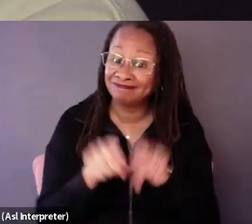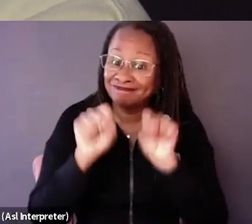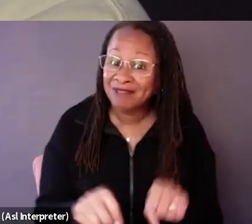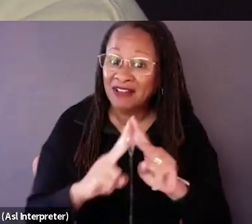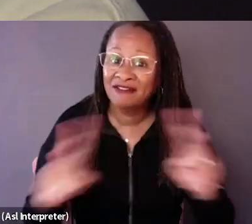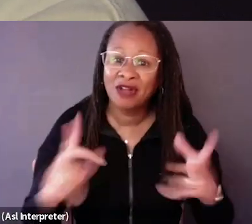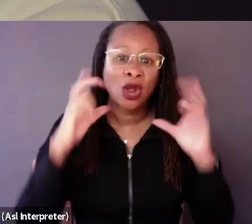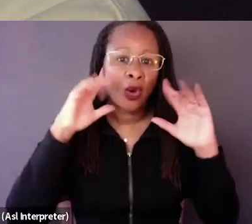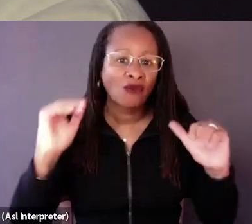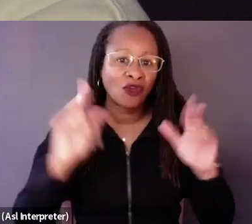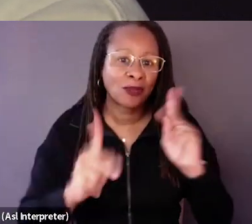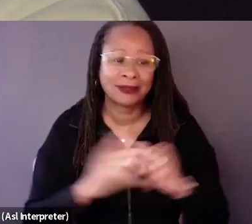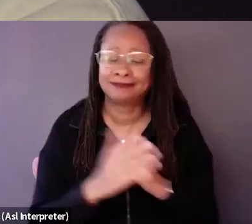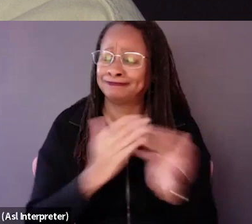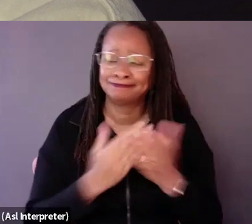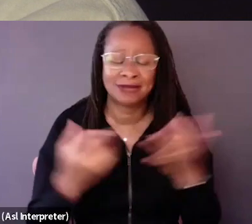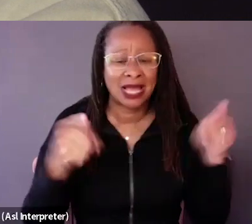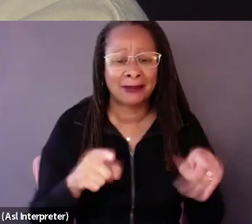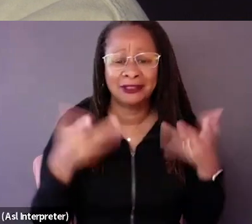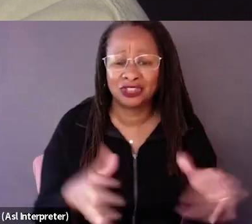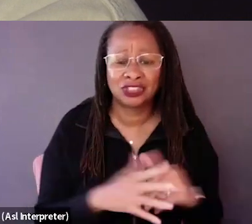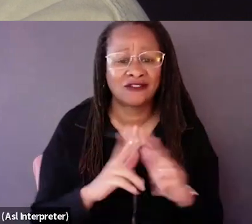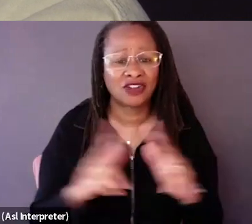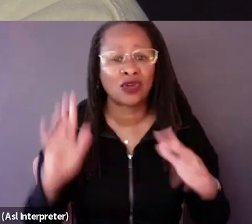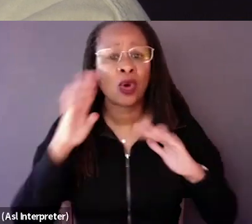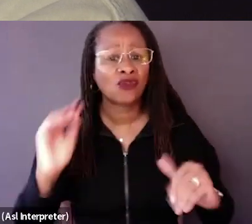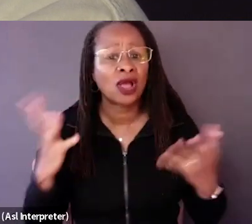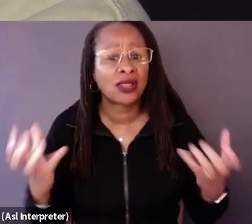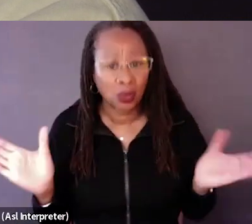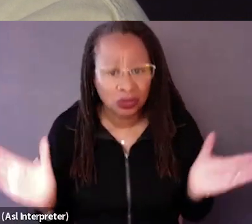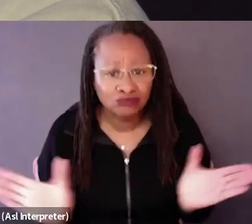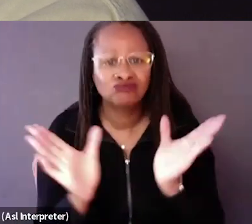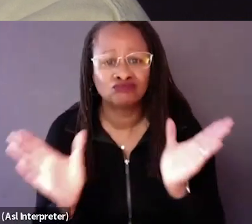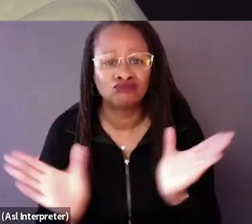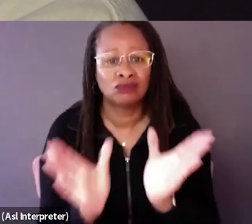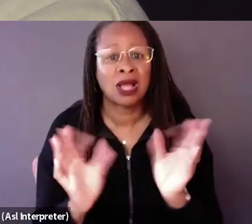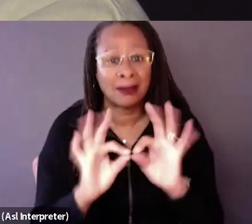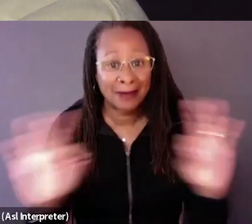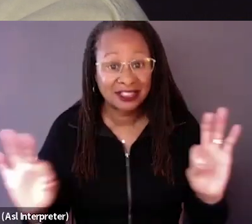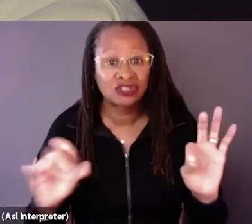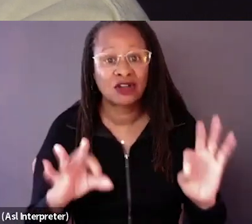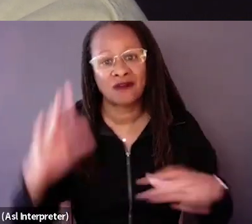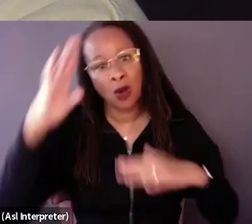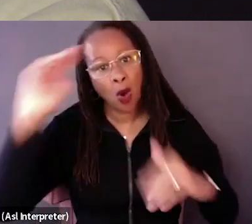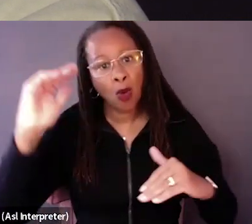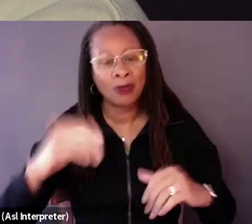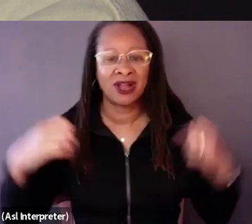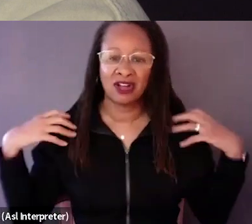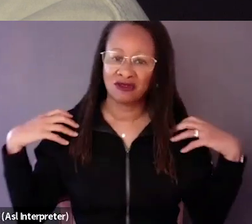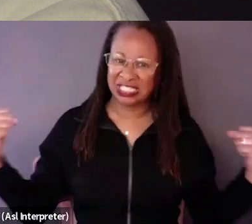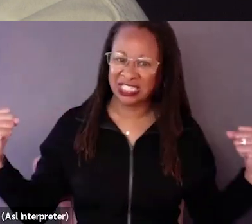wanted us to show everything that happened, But to tell the story,